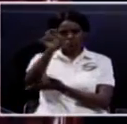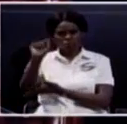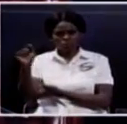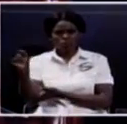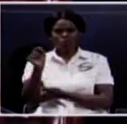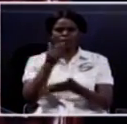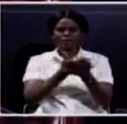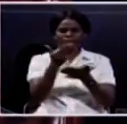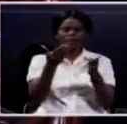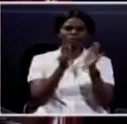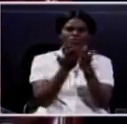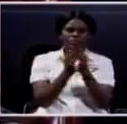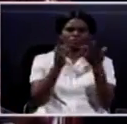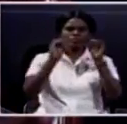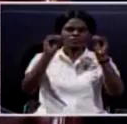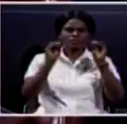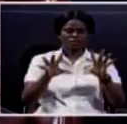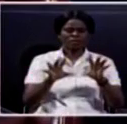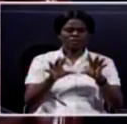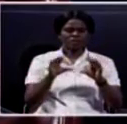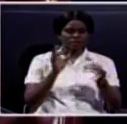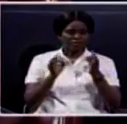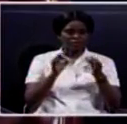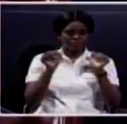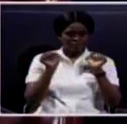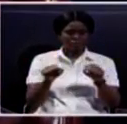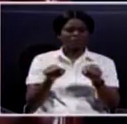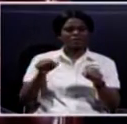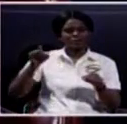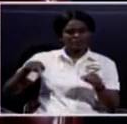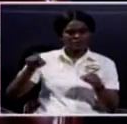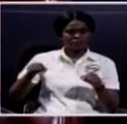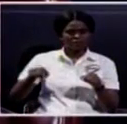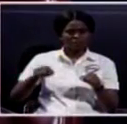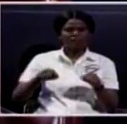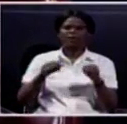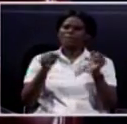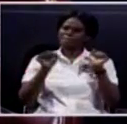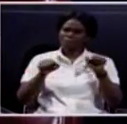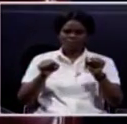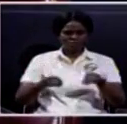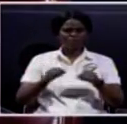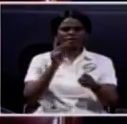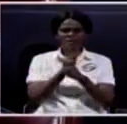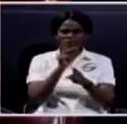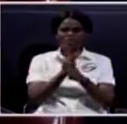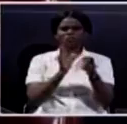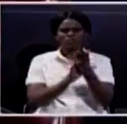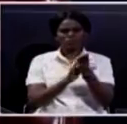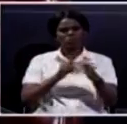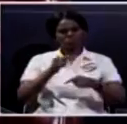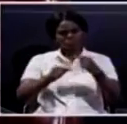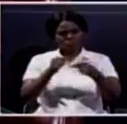for the teachers. If you work within your means, it is possible to sustain a school. While